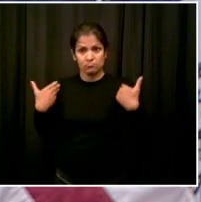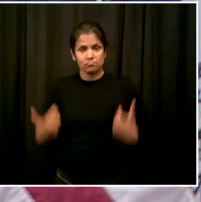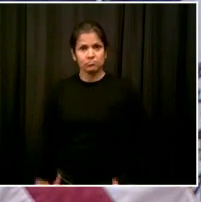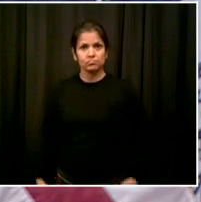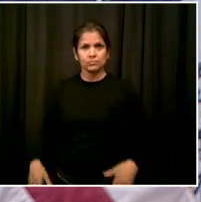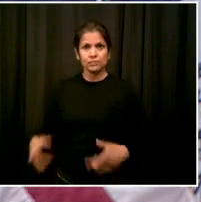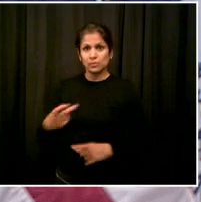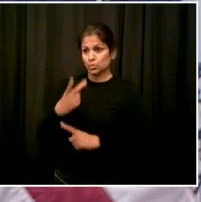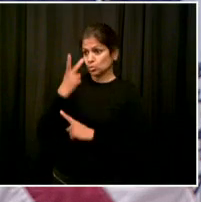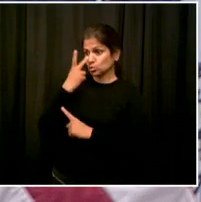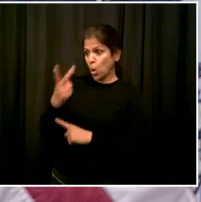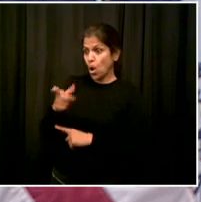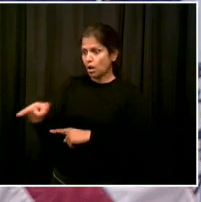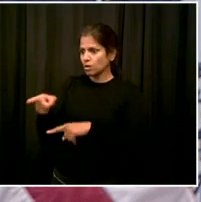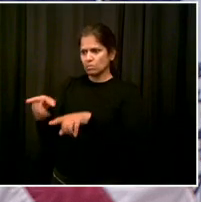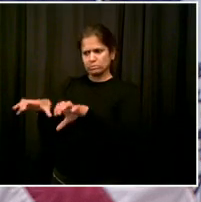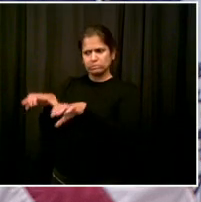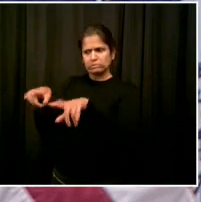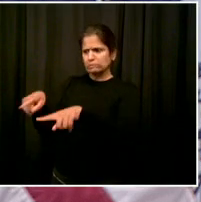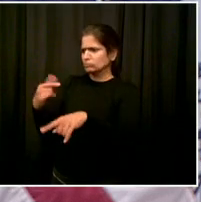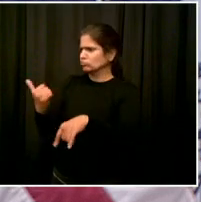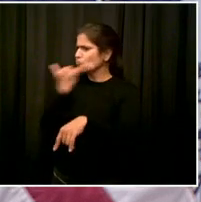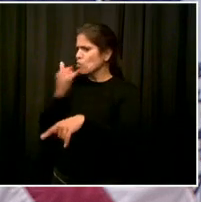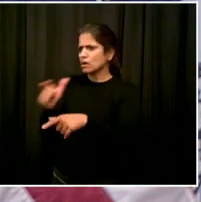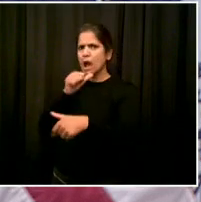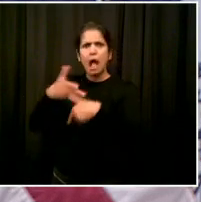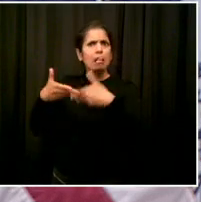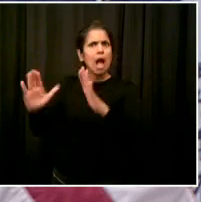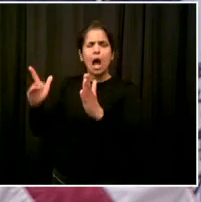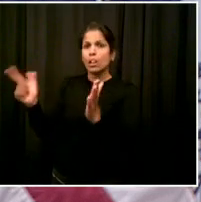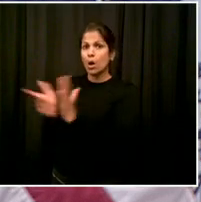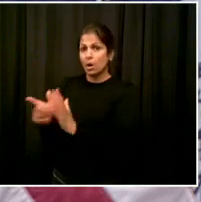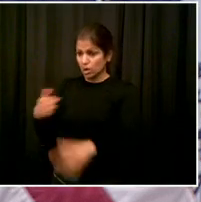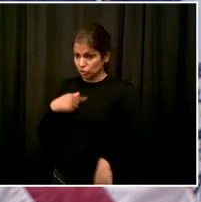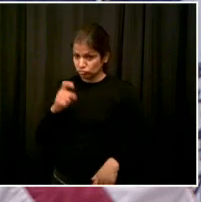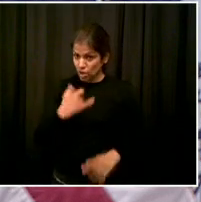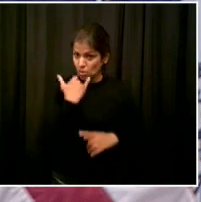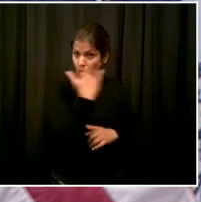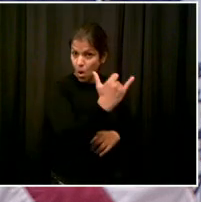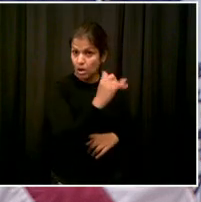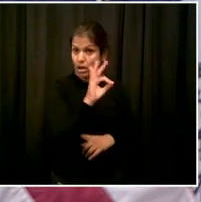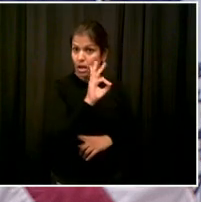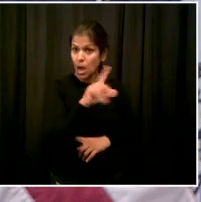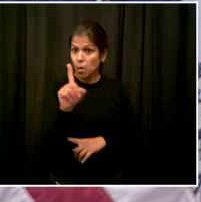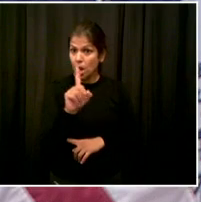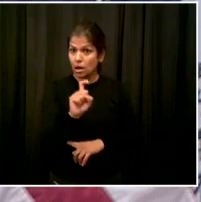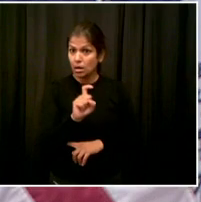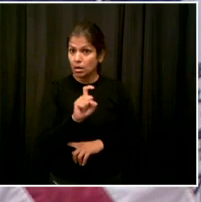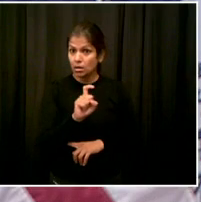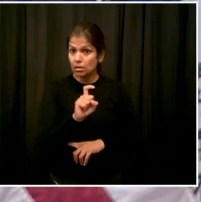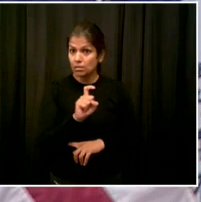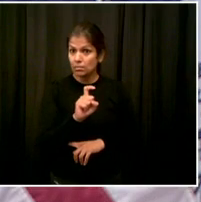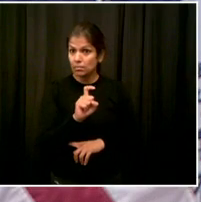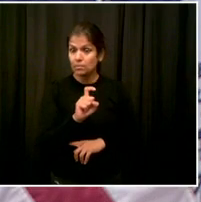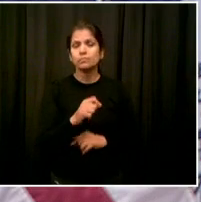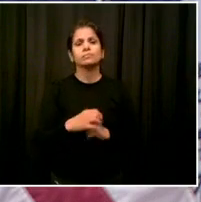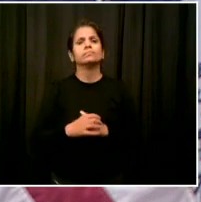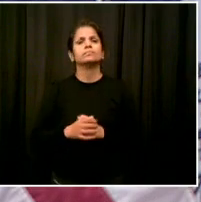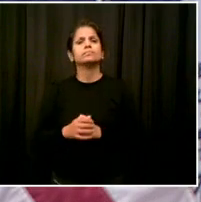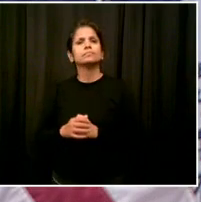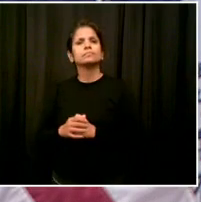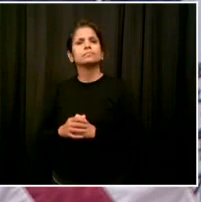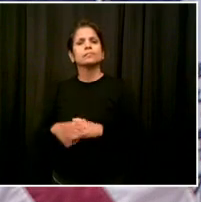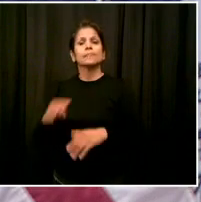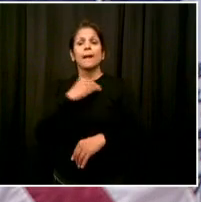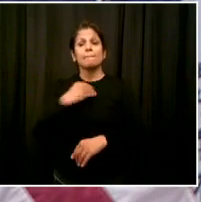instructed to stop this or to let it go? Okay, Ruben, respectfully, you can editorialize all day long in your question. I don't think the best way to get at the truth is